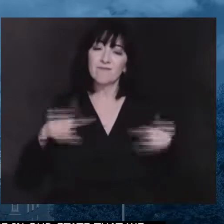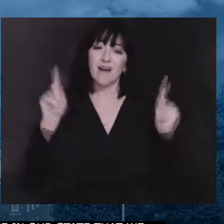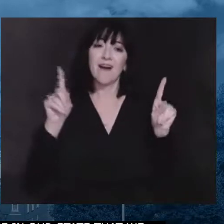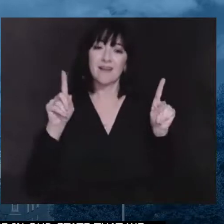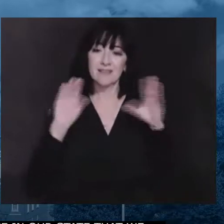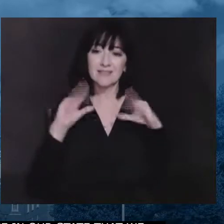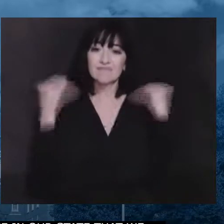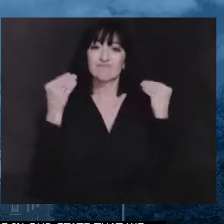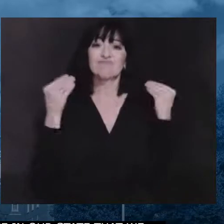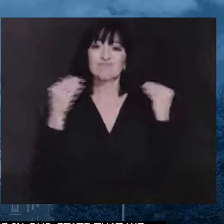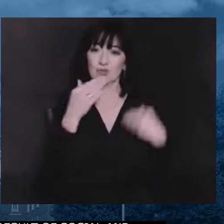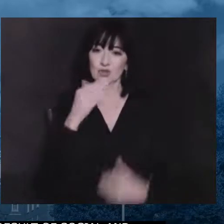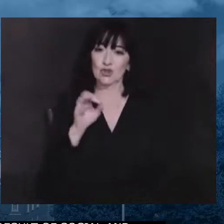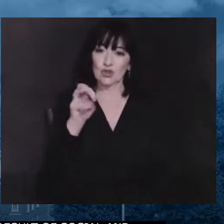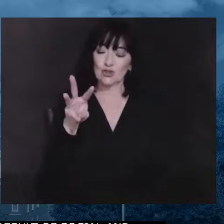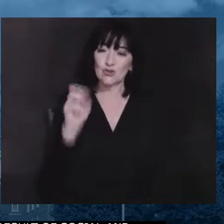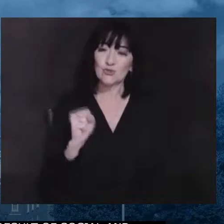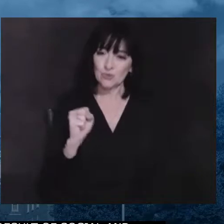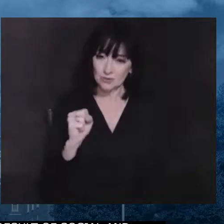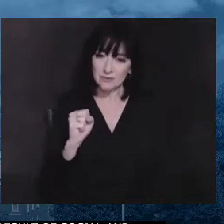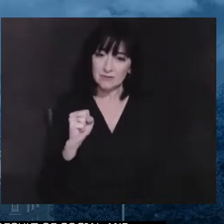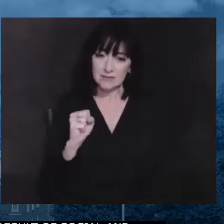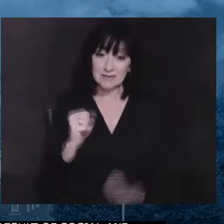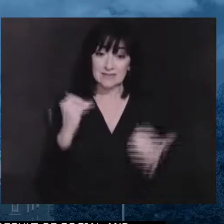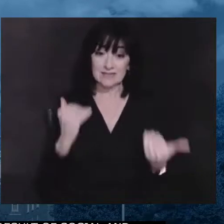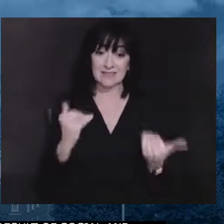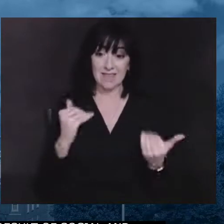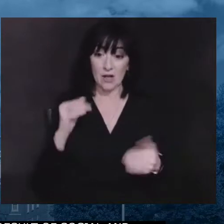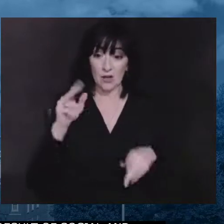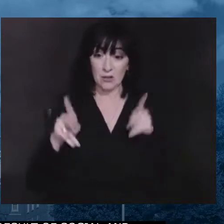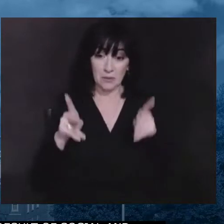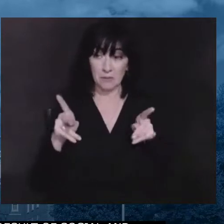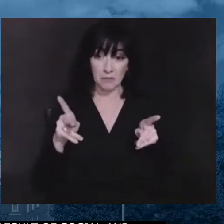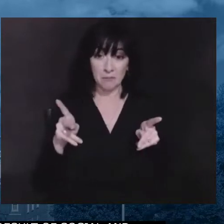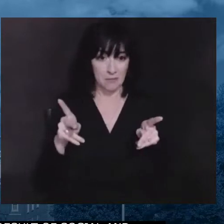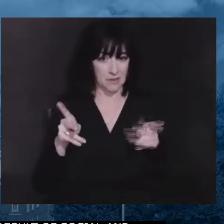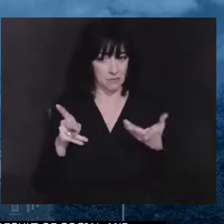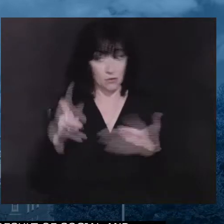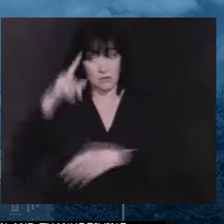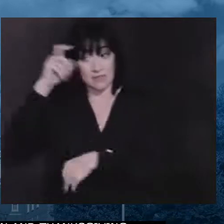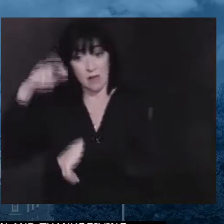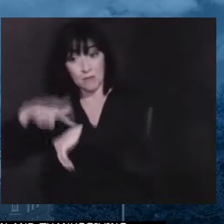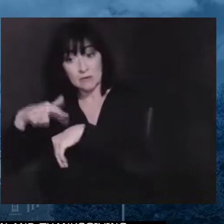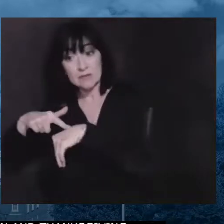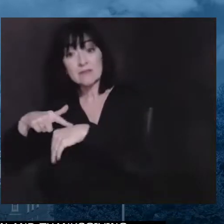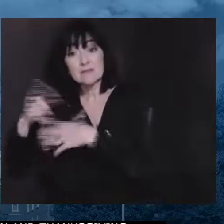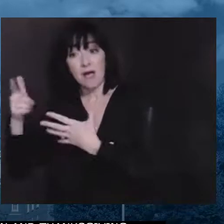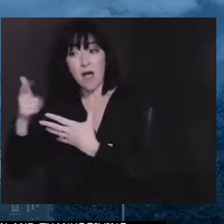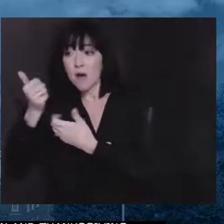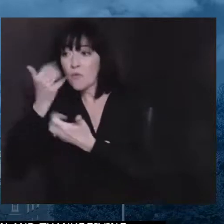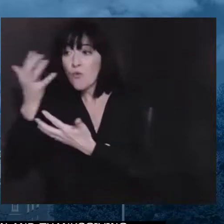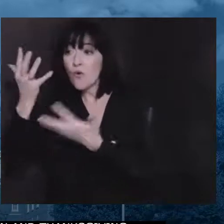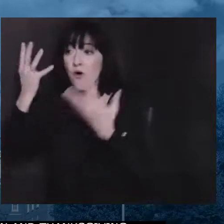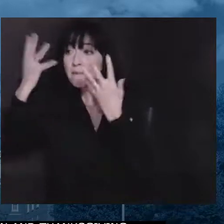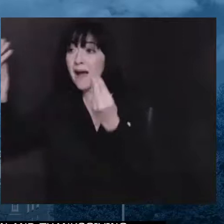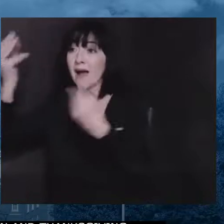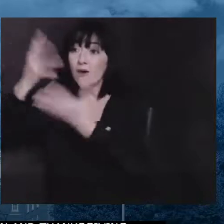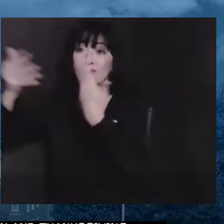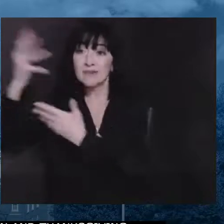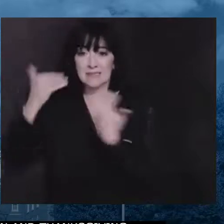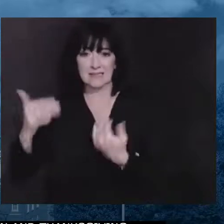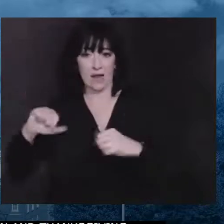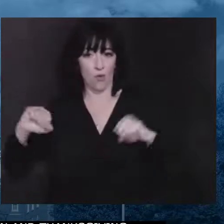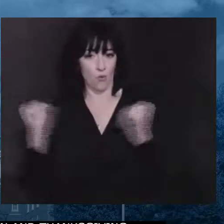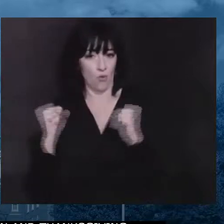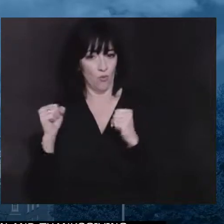Thanksgiving period as people moved back inside from the summer months. And we're seeing what public health experts